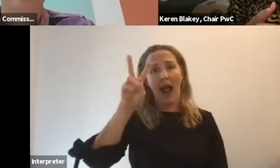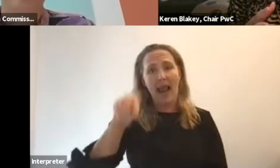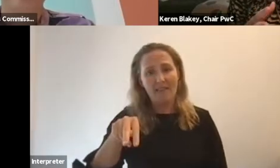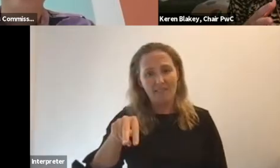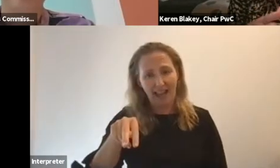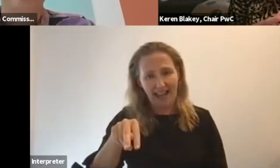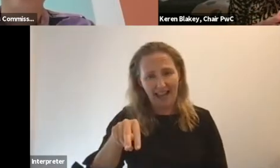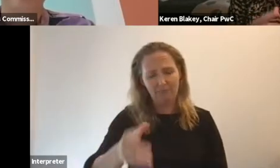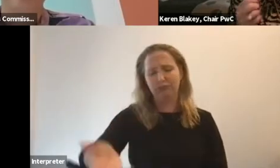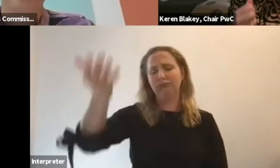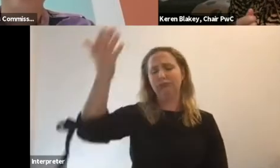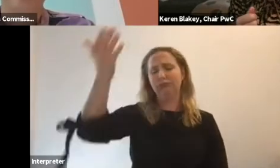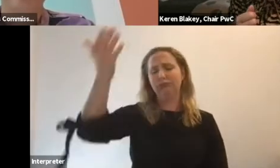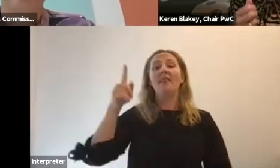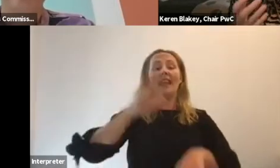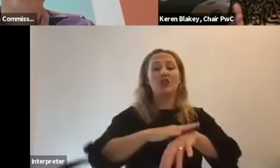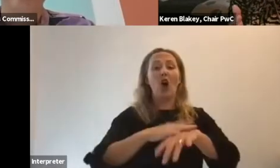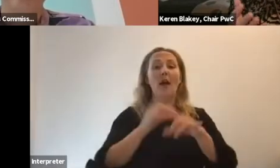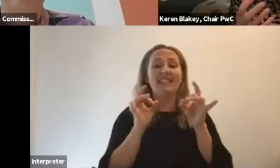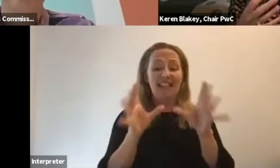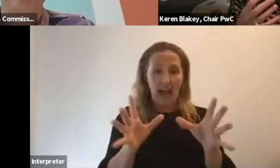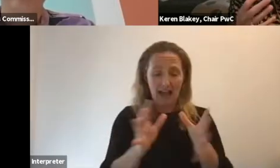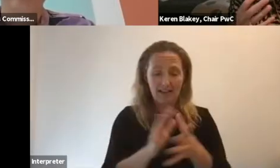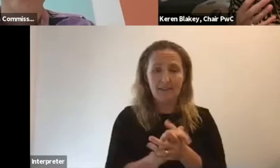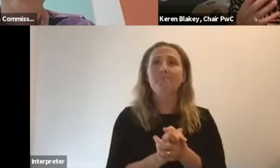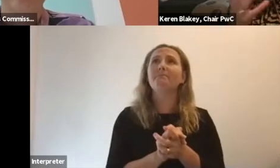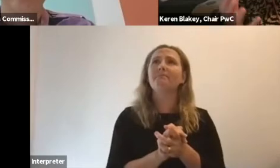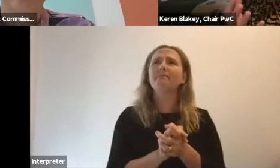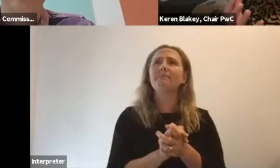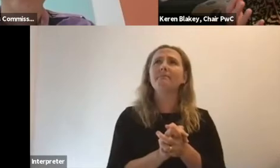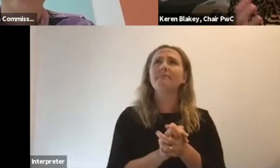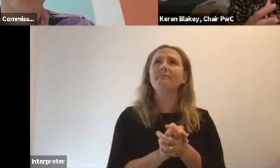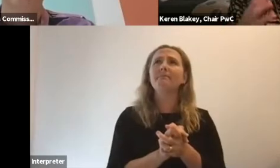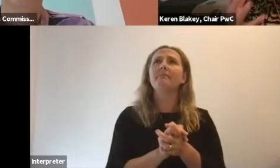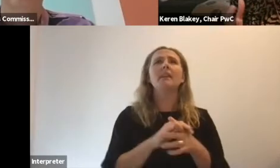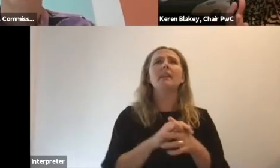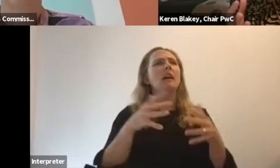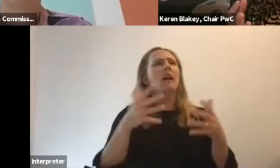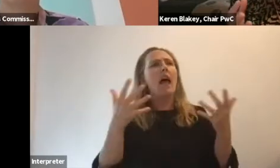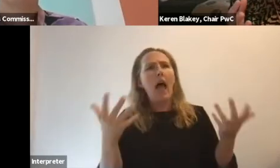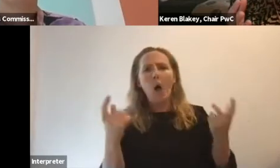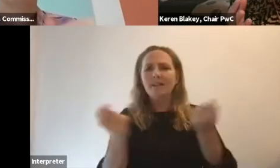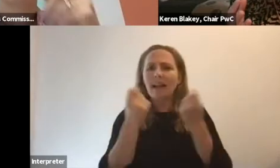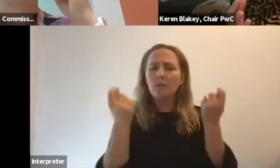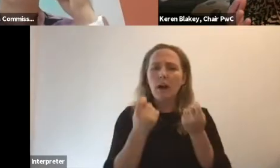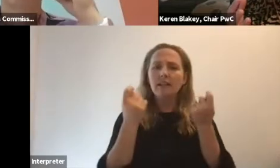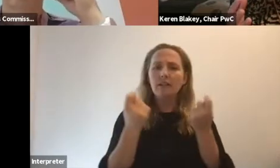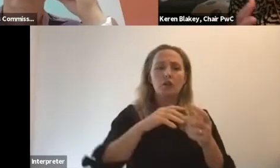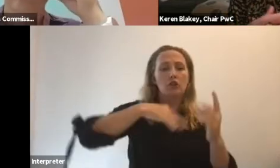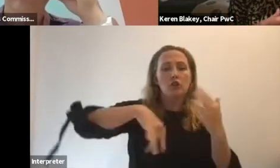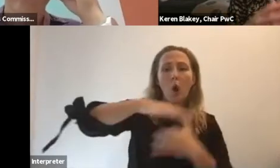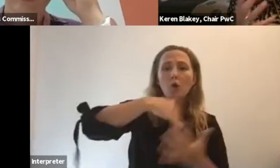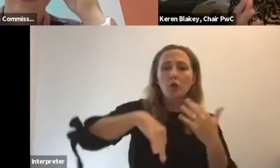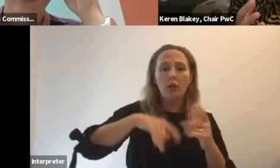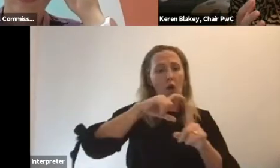was there around how do we celebrate the social, economic, cultural, and political advancement of women?